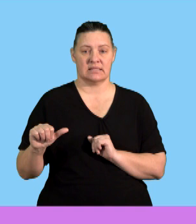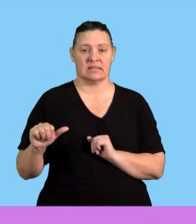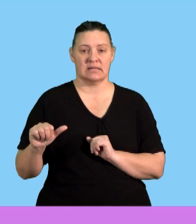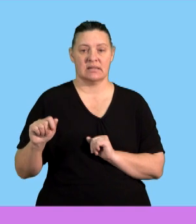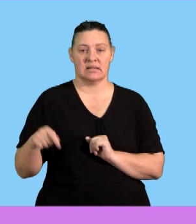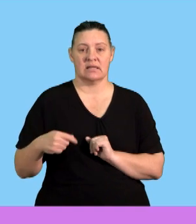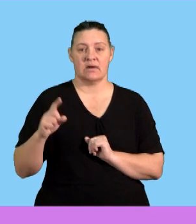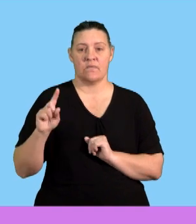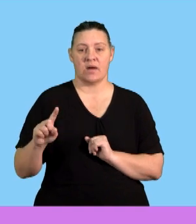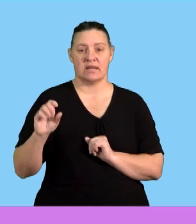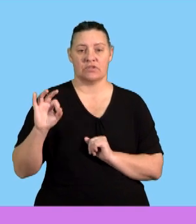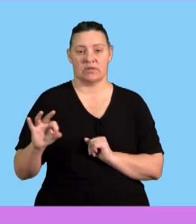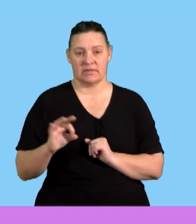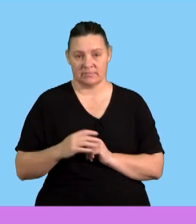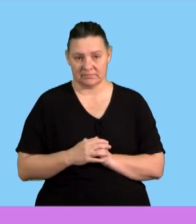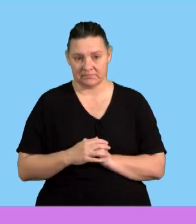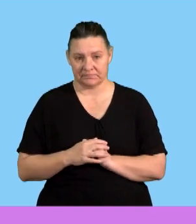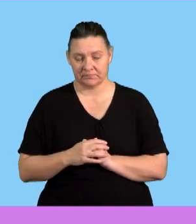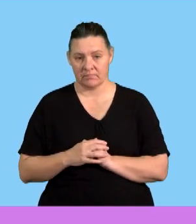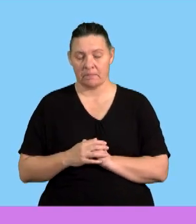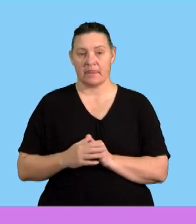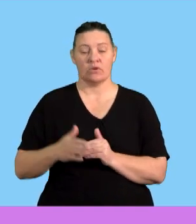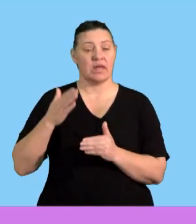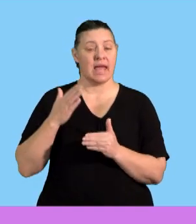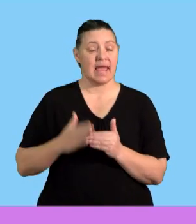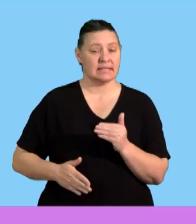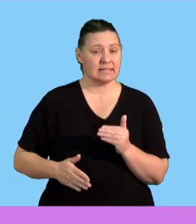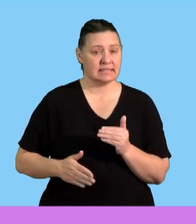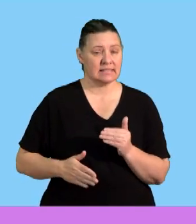5,886 Rand 13.